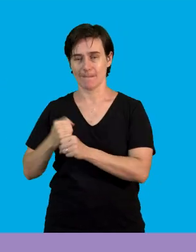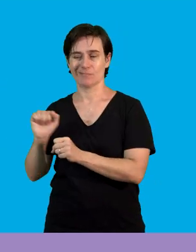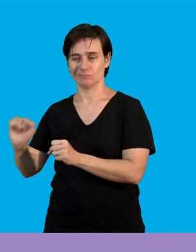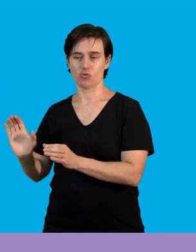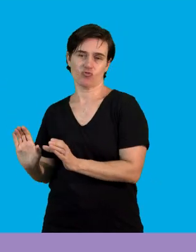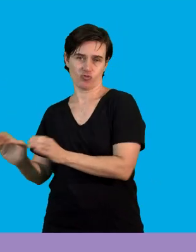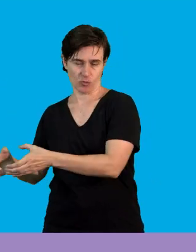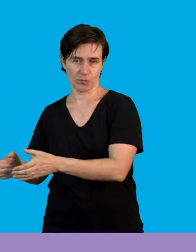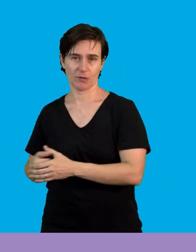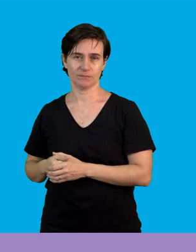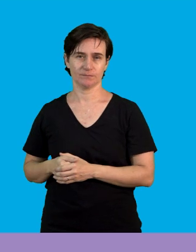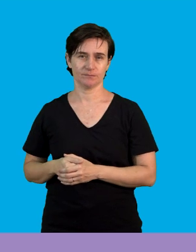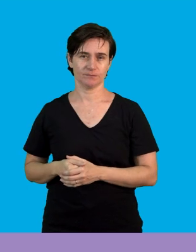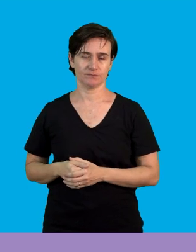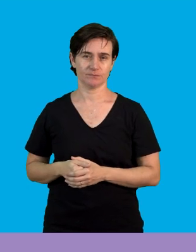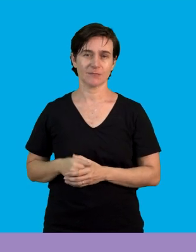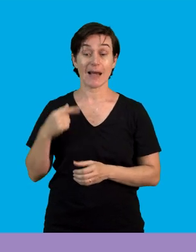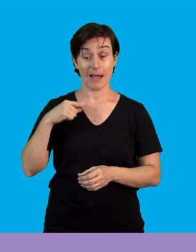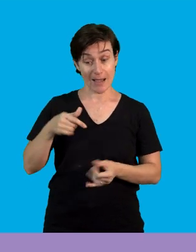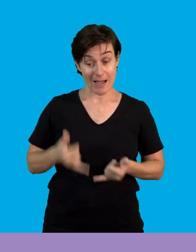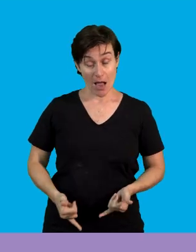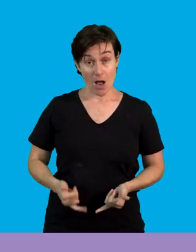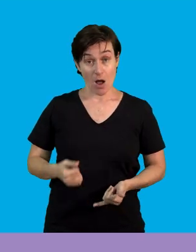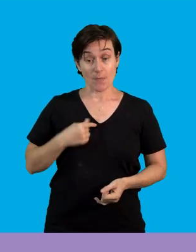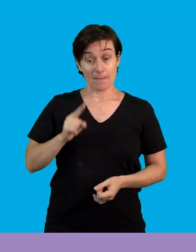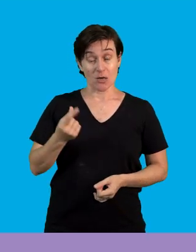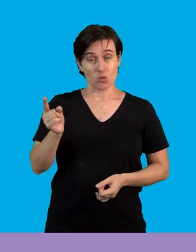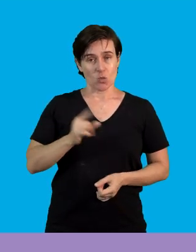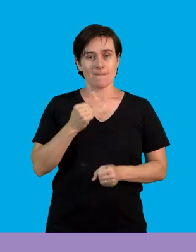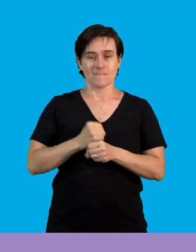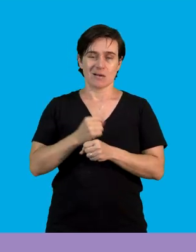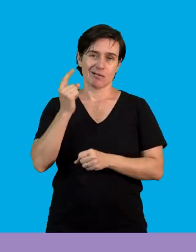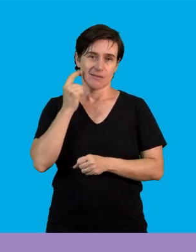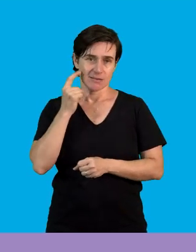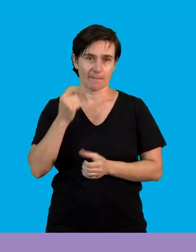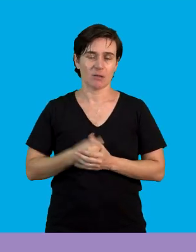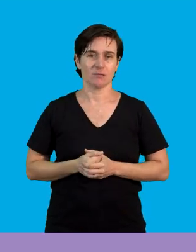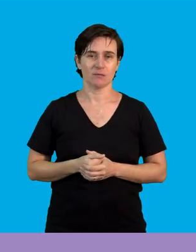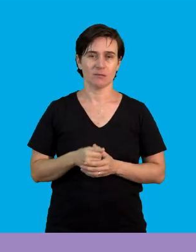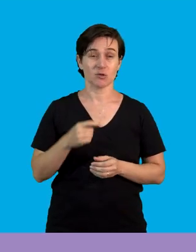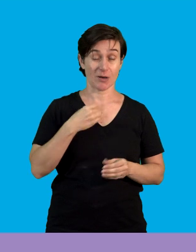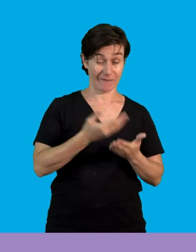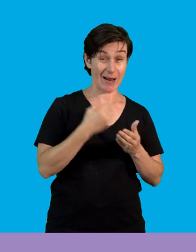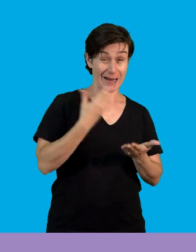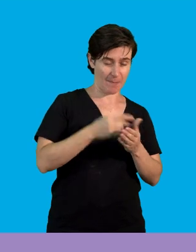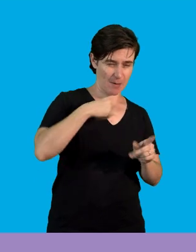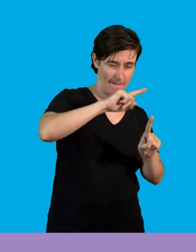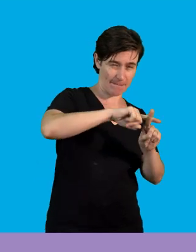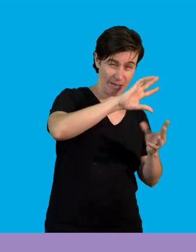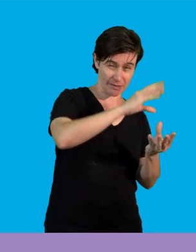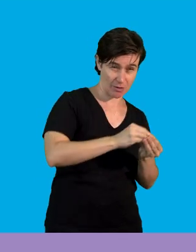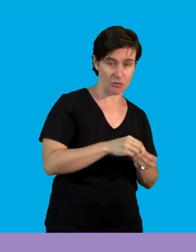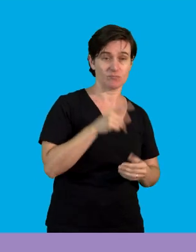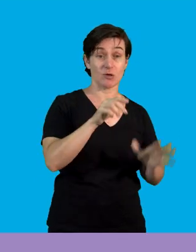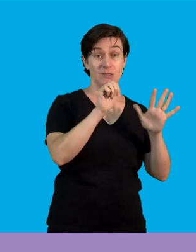together. Now I need to simplify. Simplifying means then I will add where needed to be added. So it would be 6